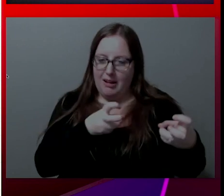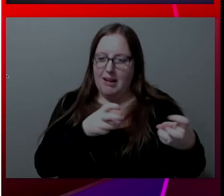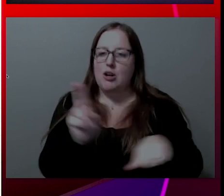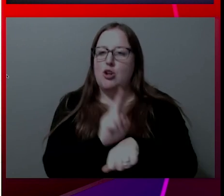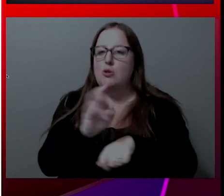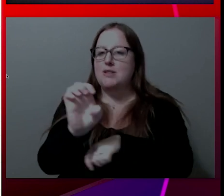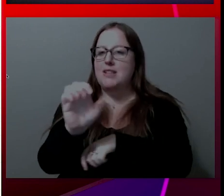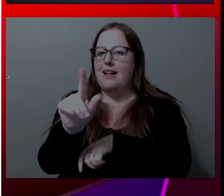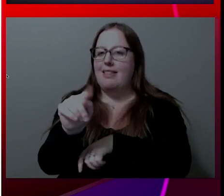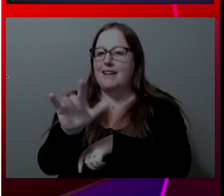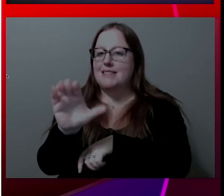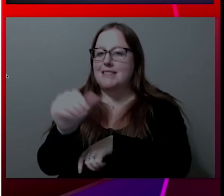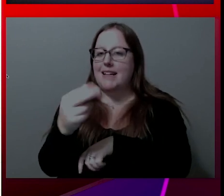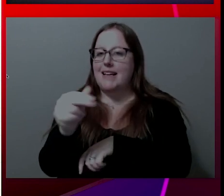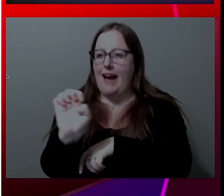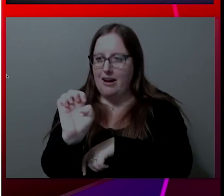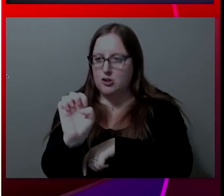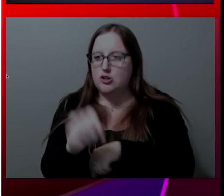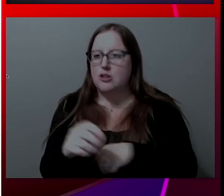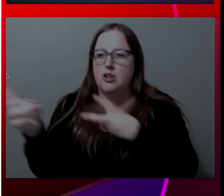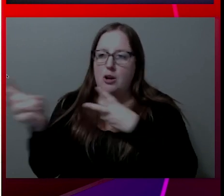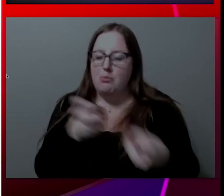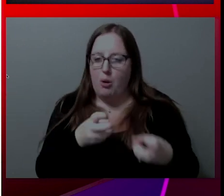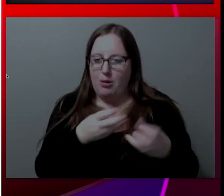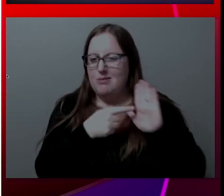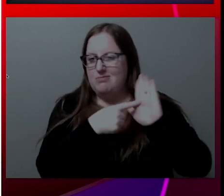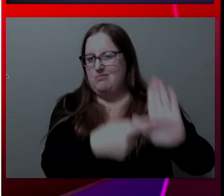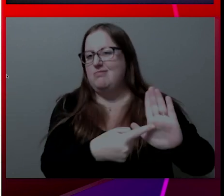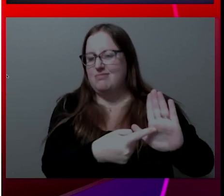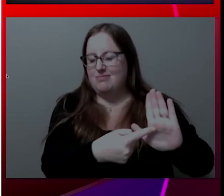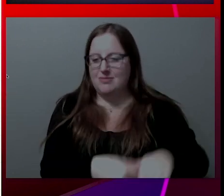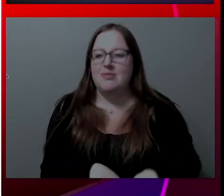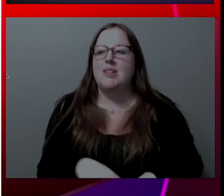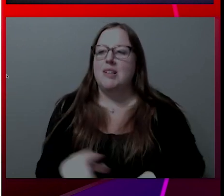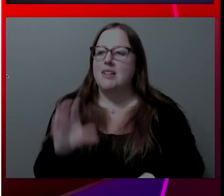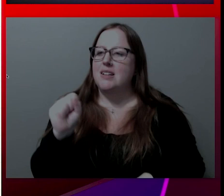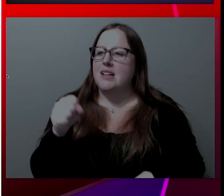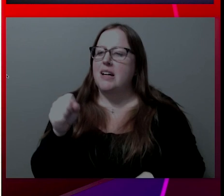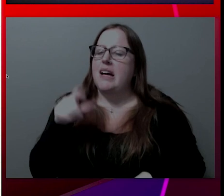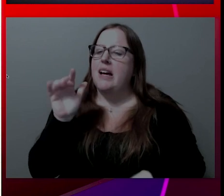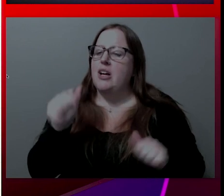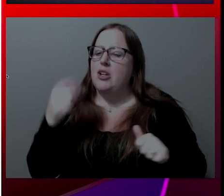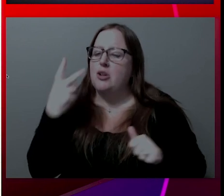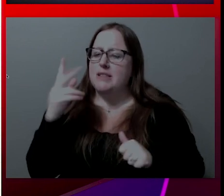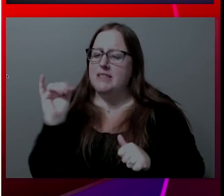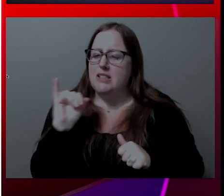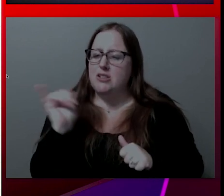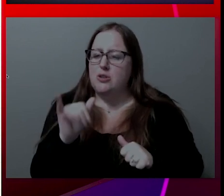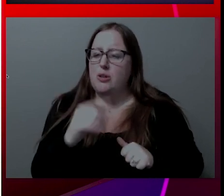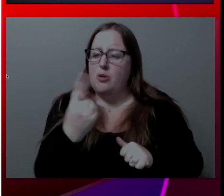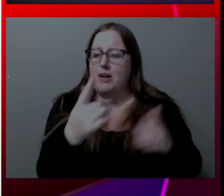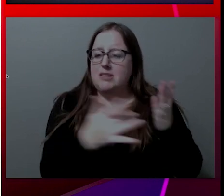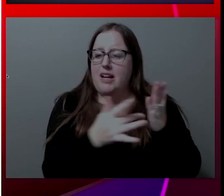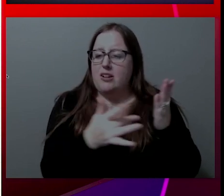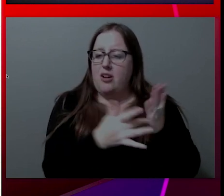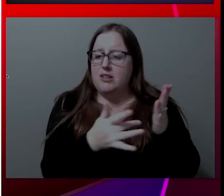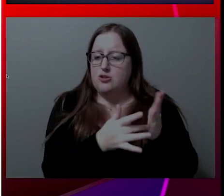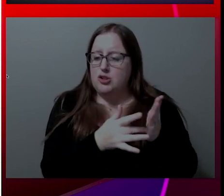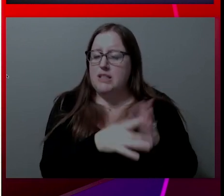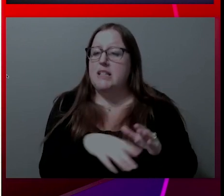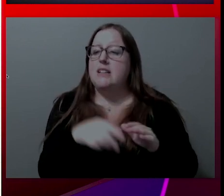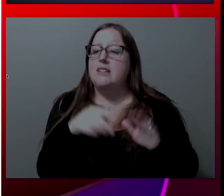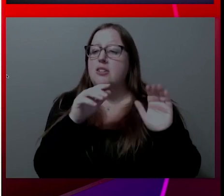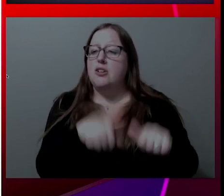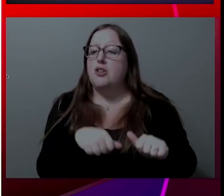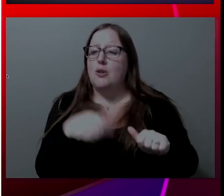Elasticache to cache some of that data to pull in very fast. Correct. And this goes to speak how you can just take this one technology where you got containers, and then you can keep